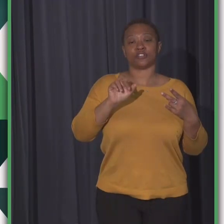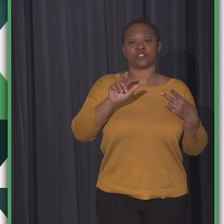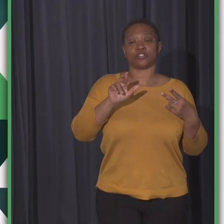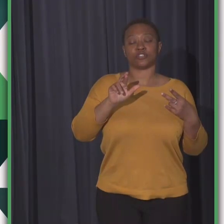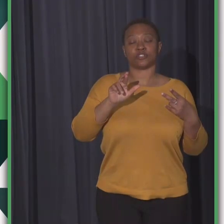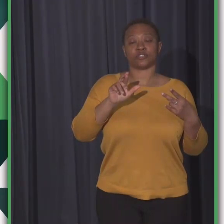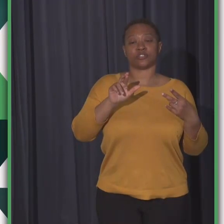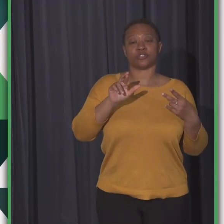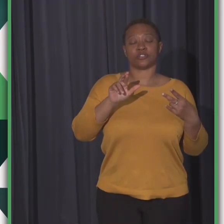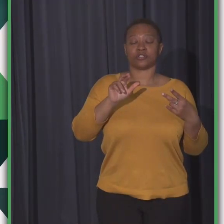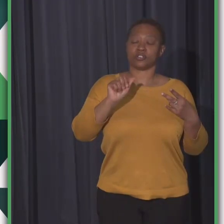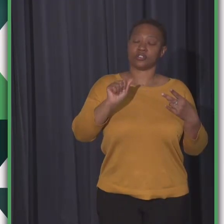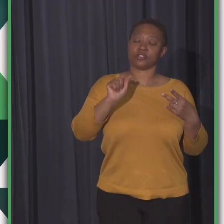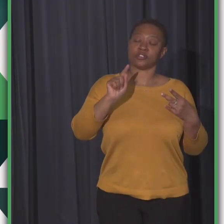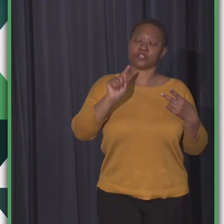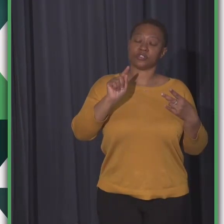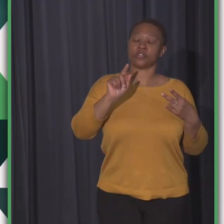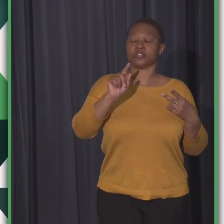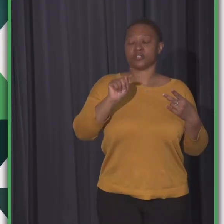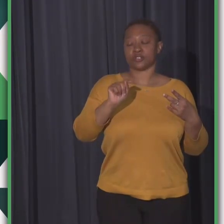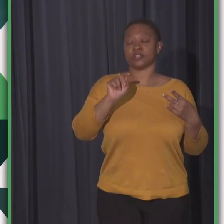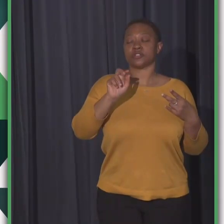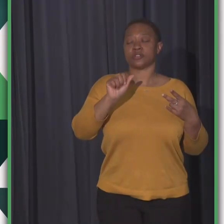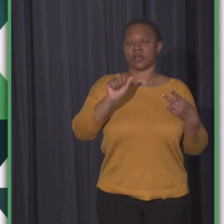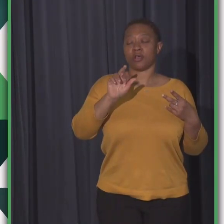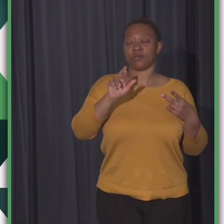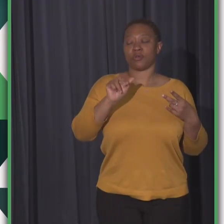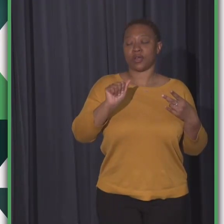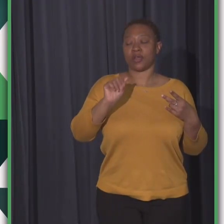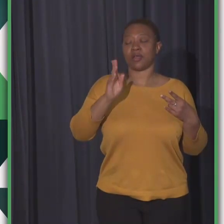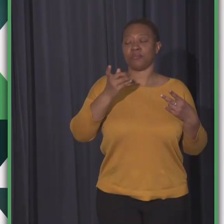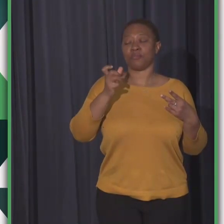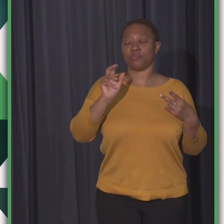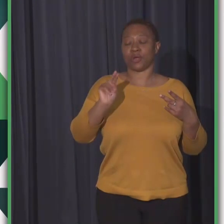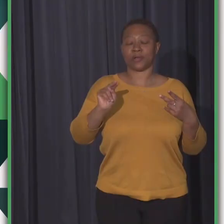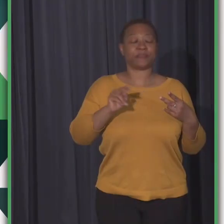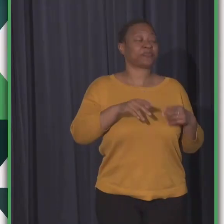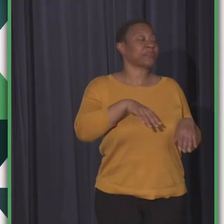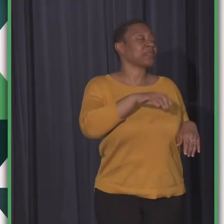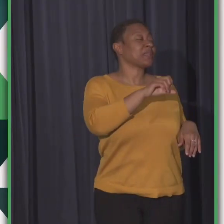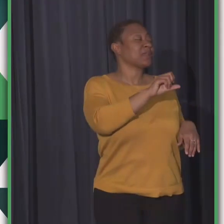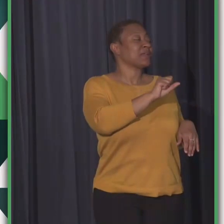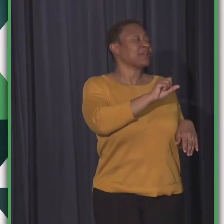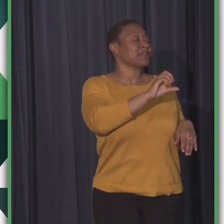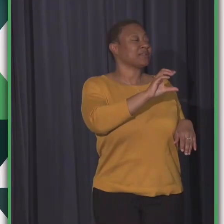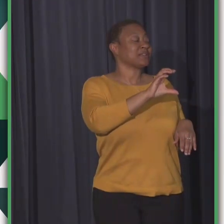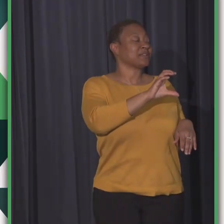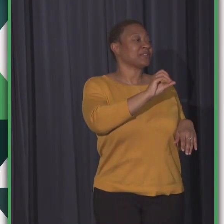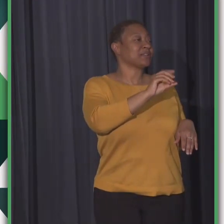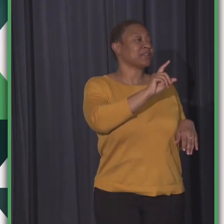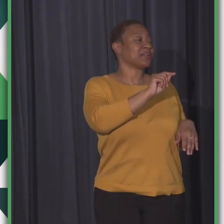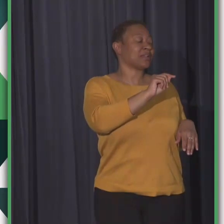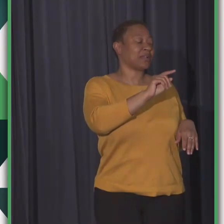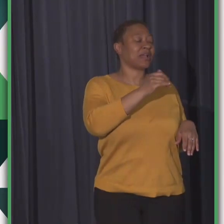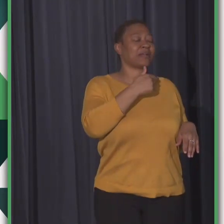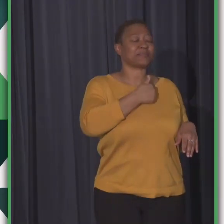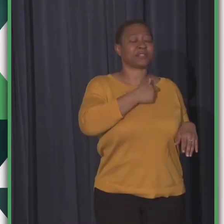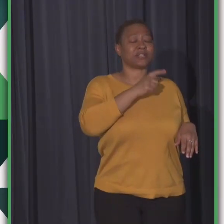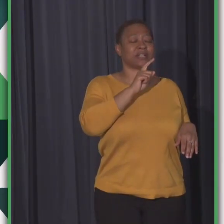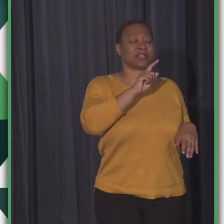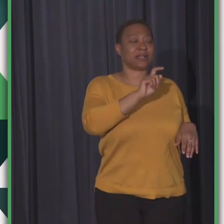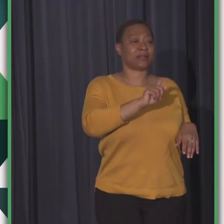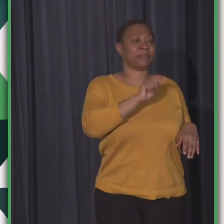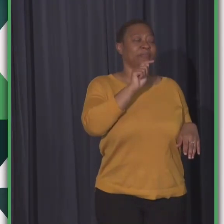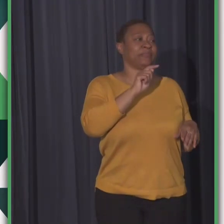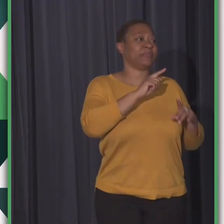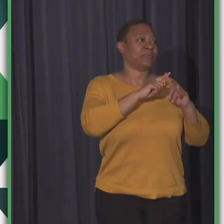sir. Mr. Scotty Bowman. Yeah, I just had it tapped on mute. First of